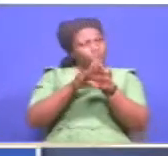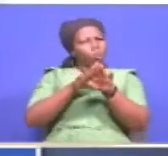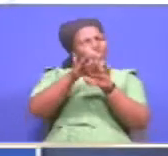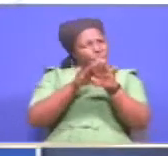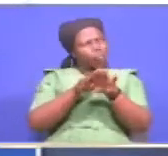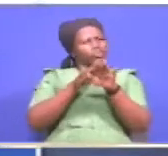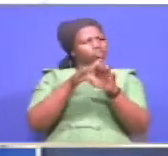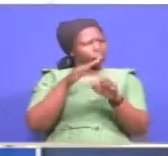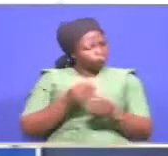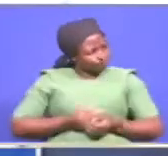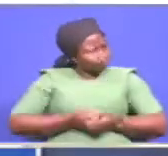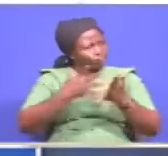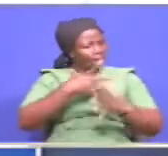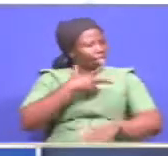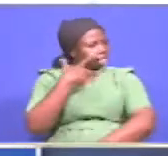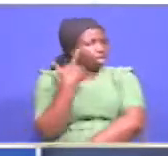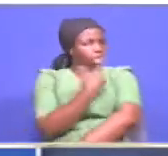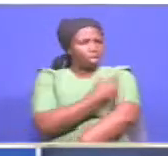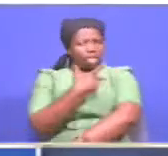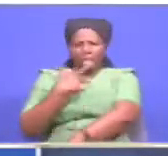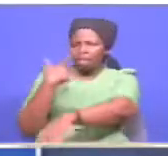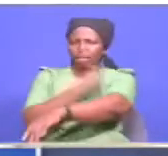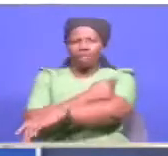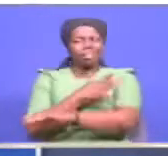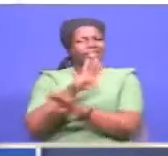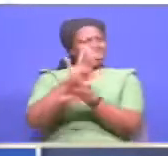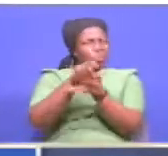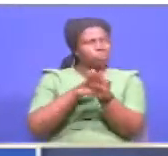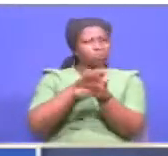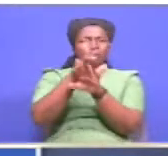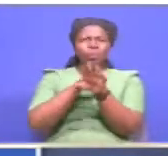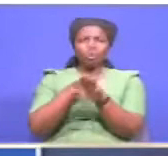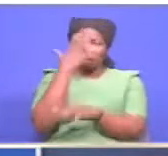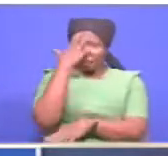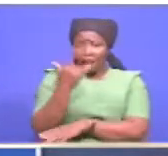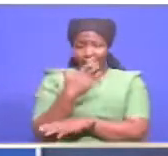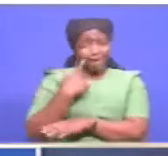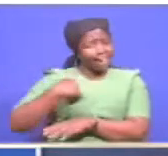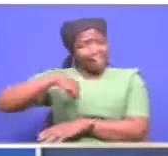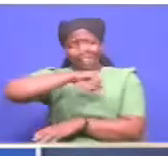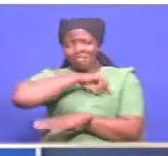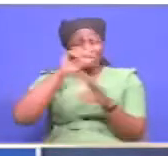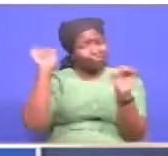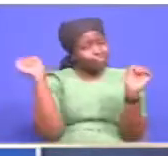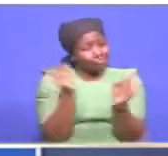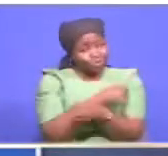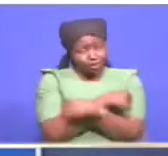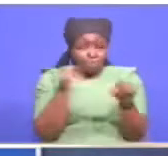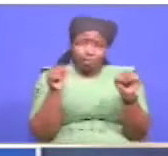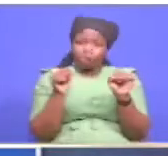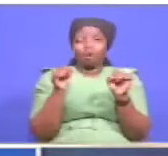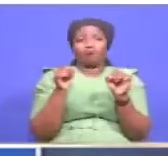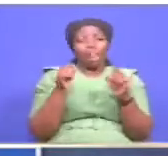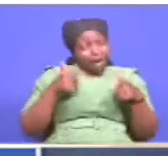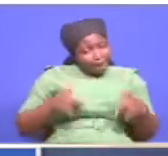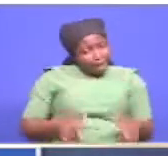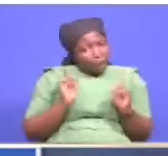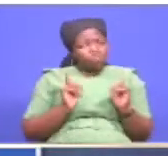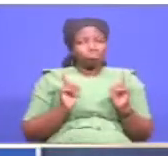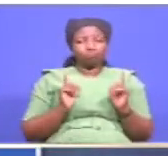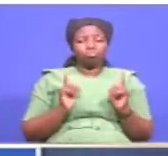and carrying out the vaccination process, because we cannot afford to